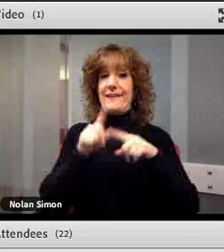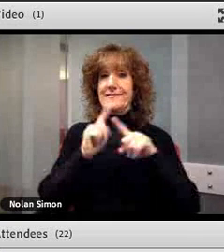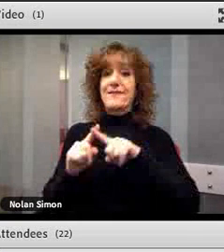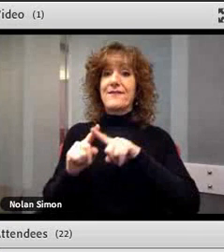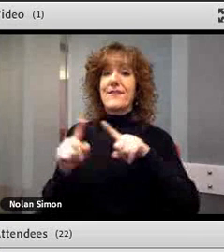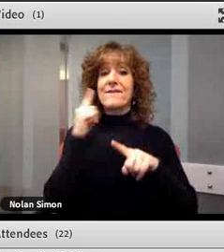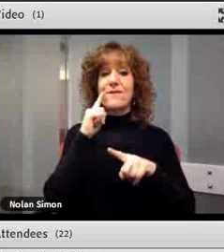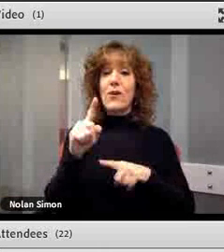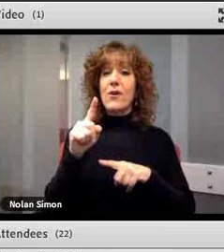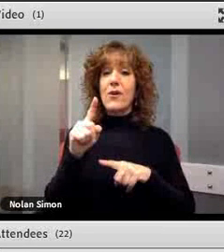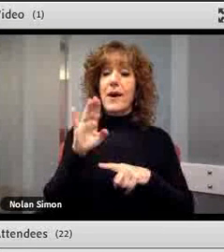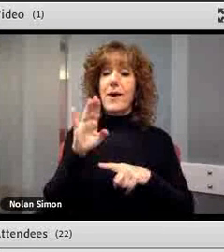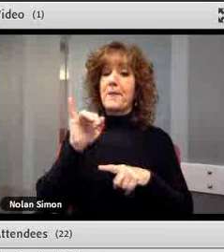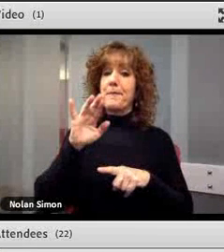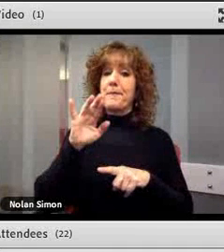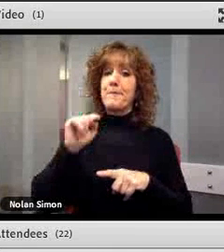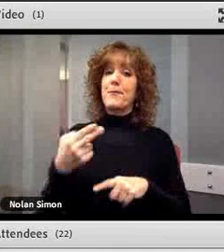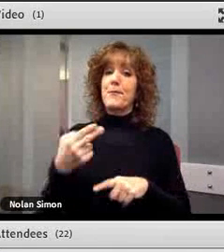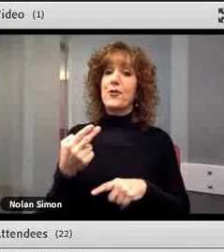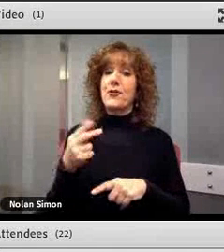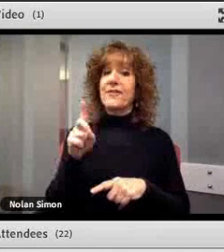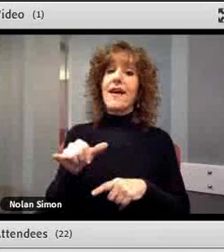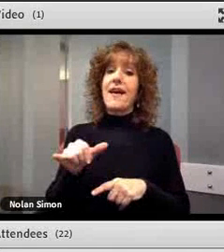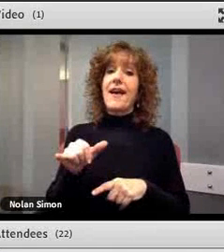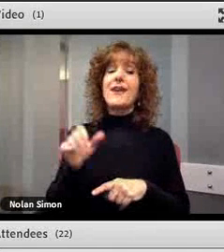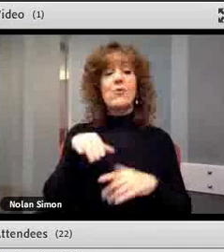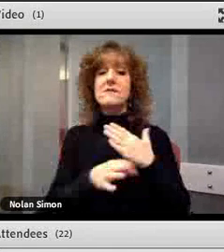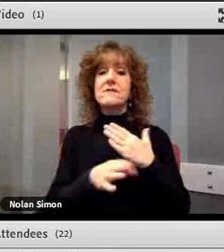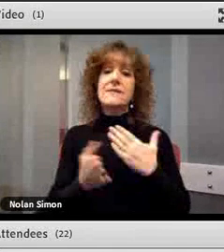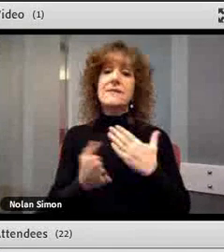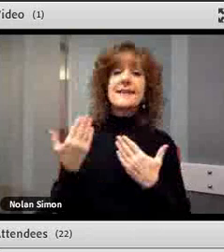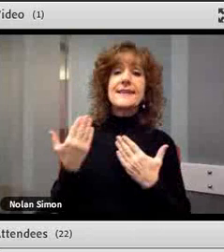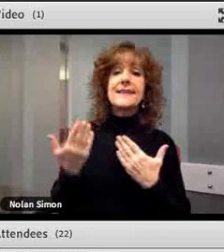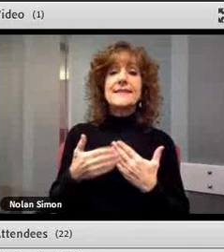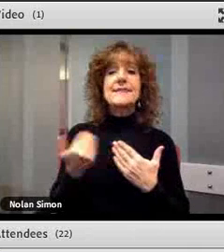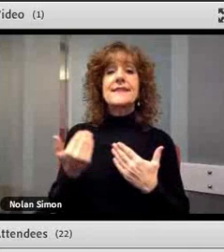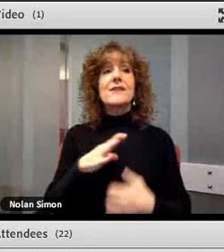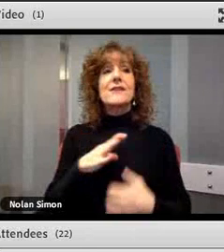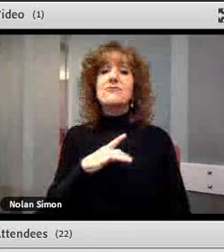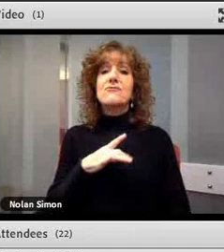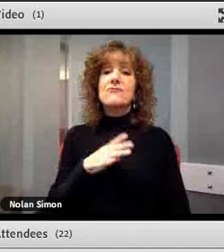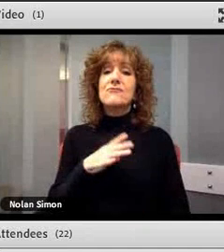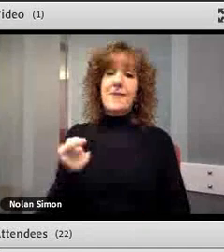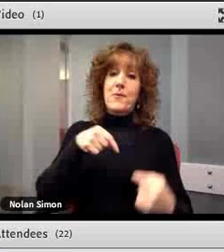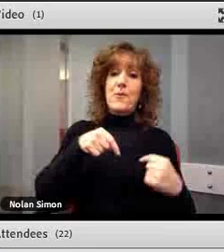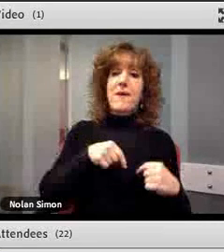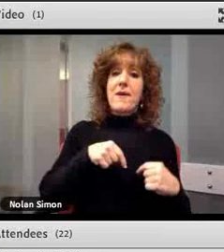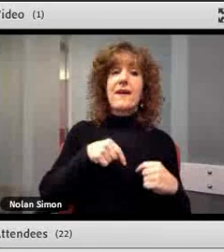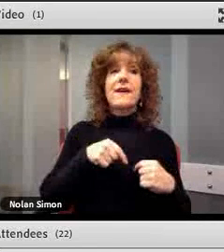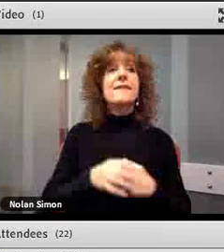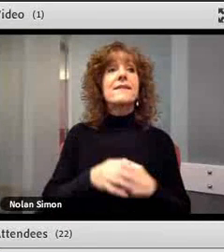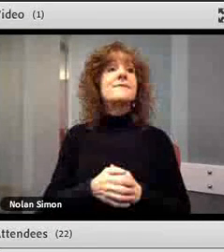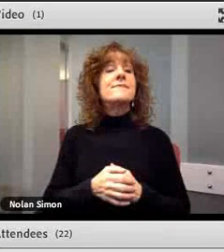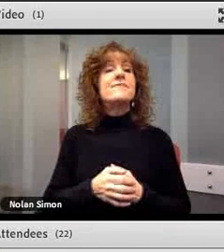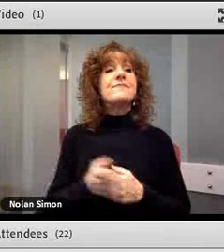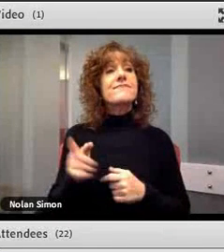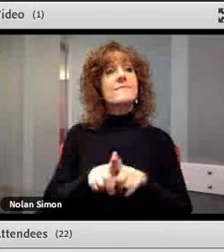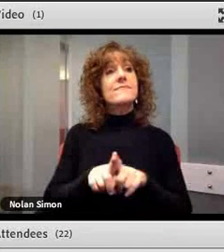you can access things very simply. Okay, let me go back. All right. We